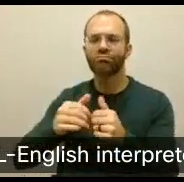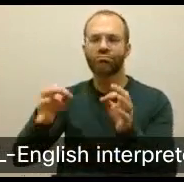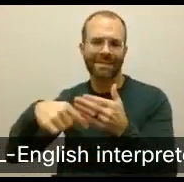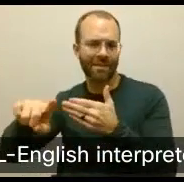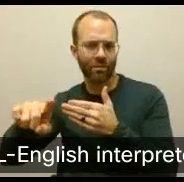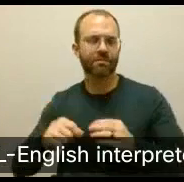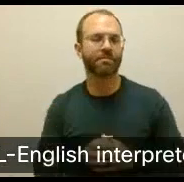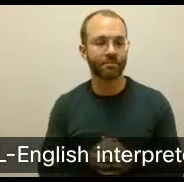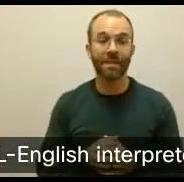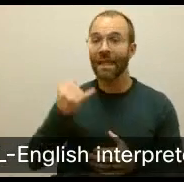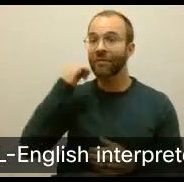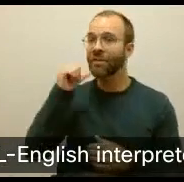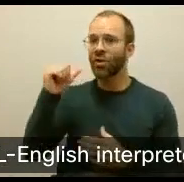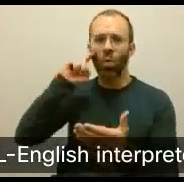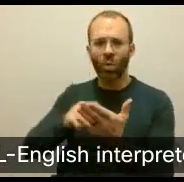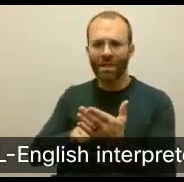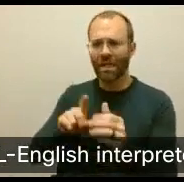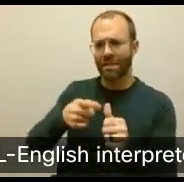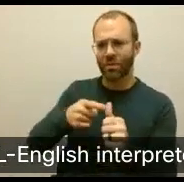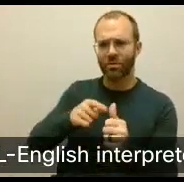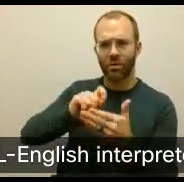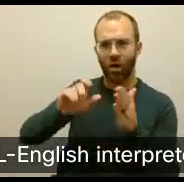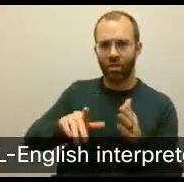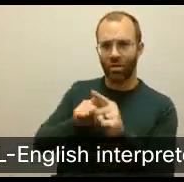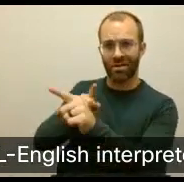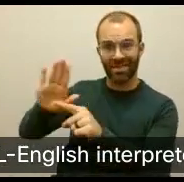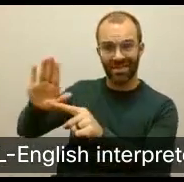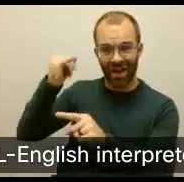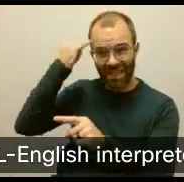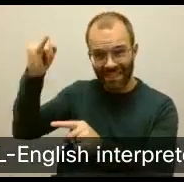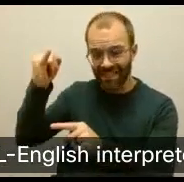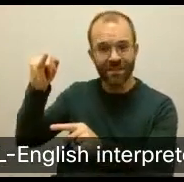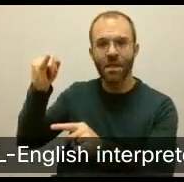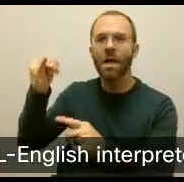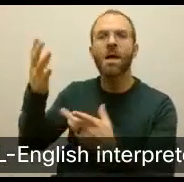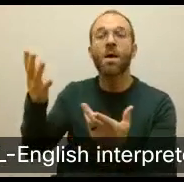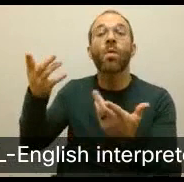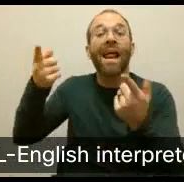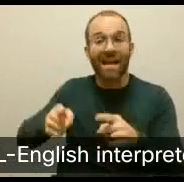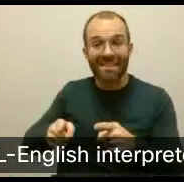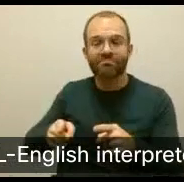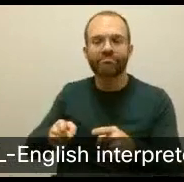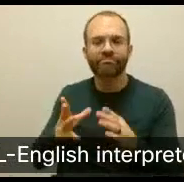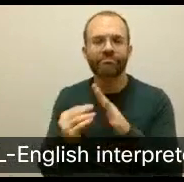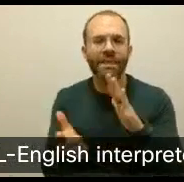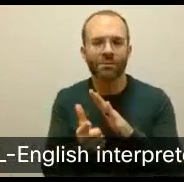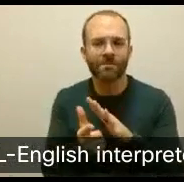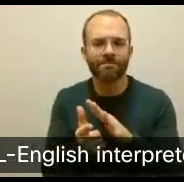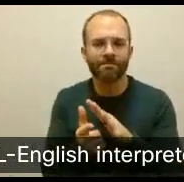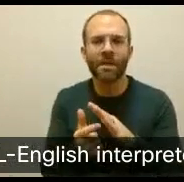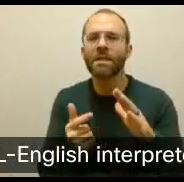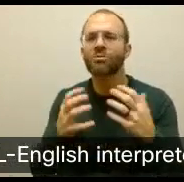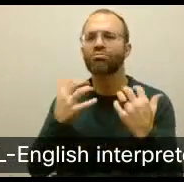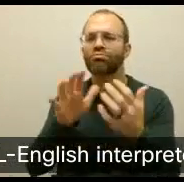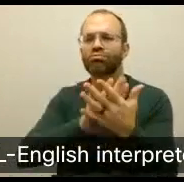original author for their words or ideas, then we end up committing what's called plagiarism. So anytime